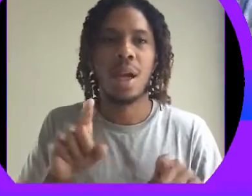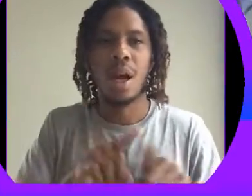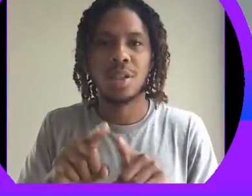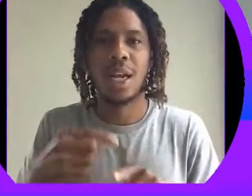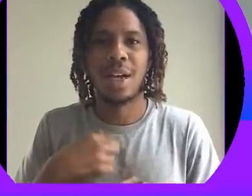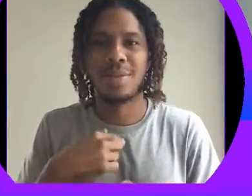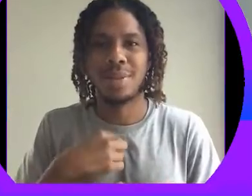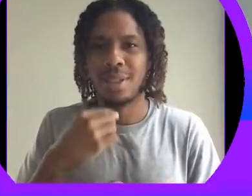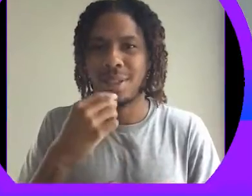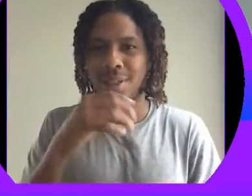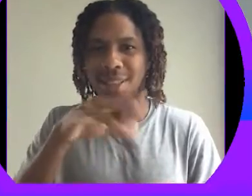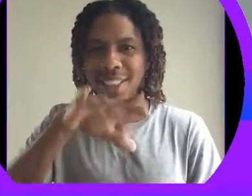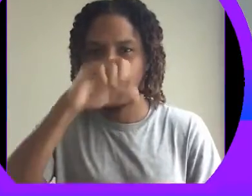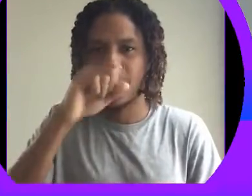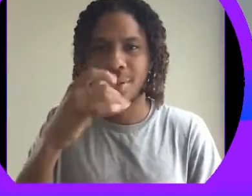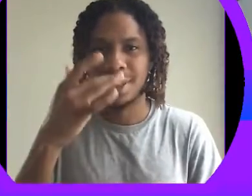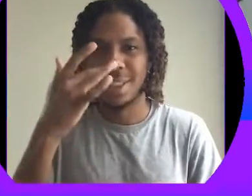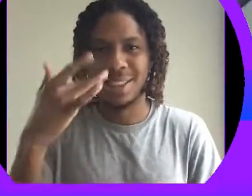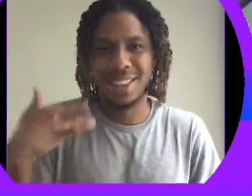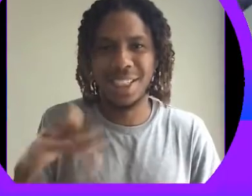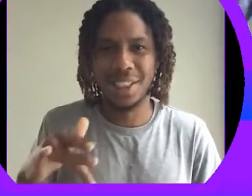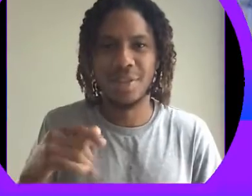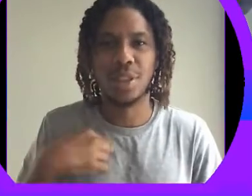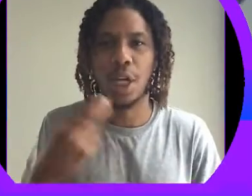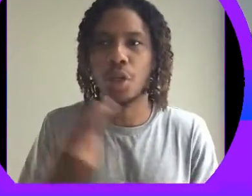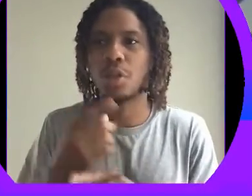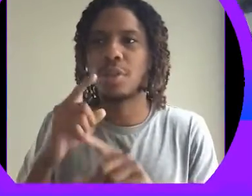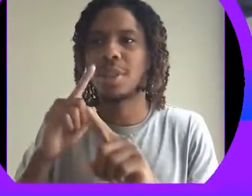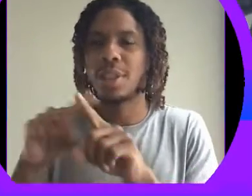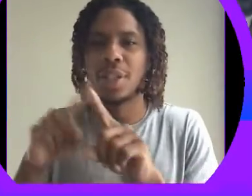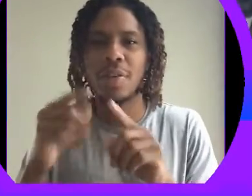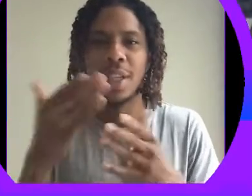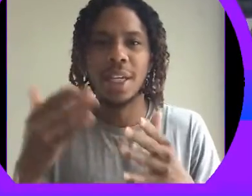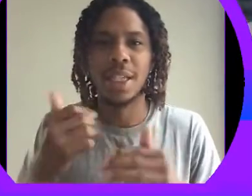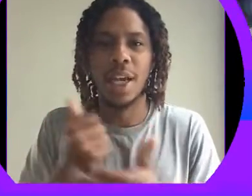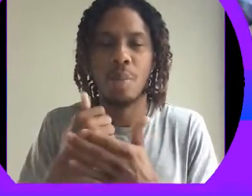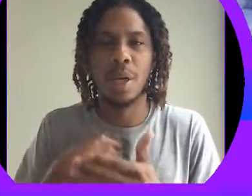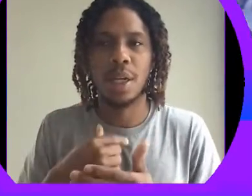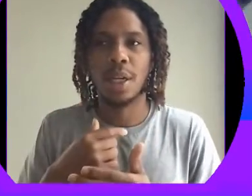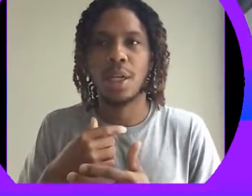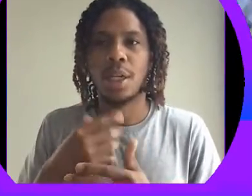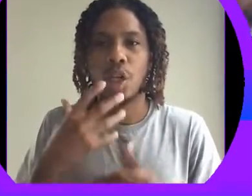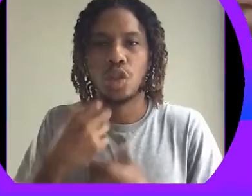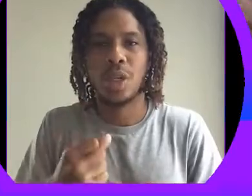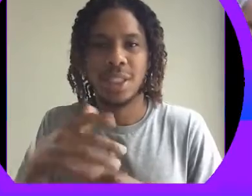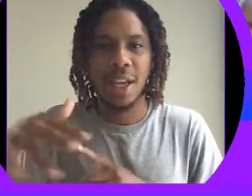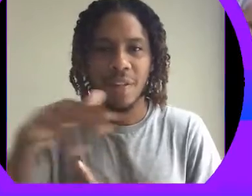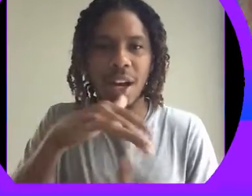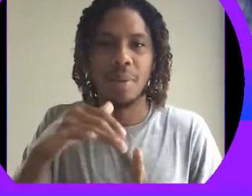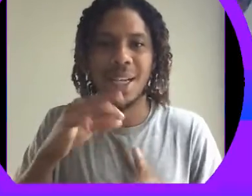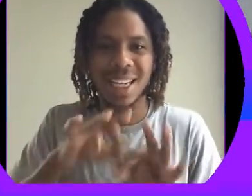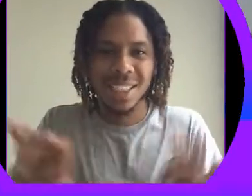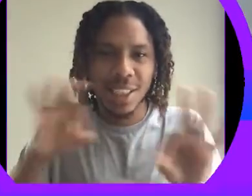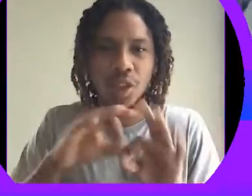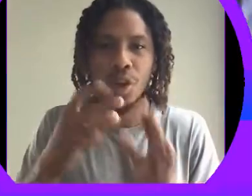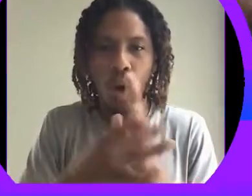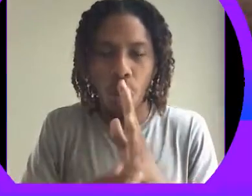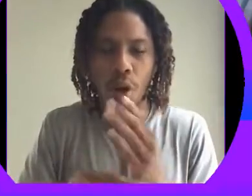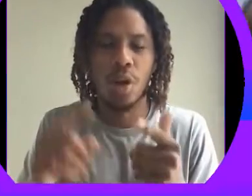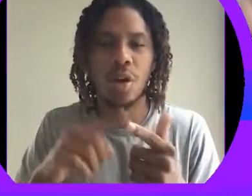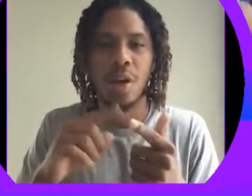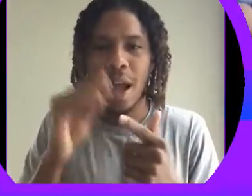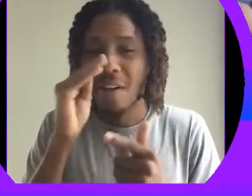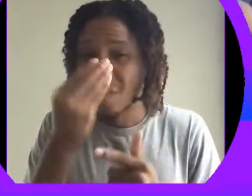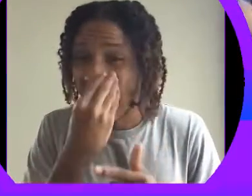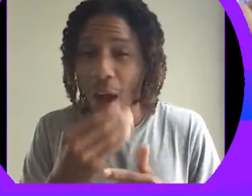have smell sensitivity, so I use many things that help me trust the environment in, like essential oils,